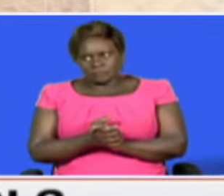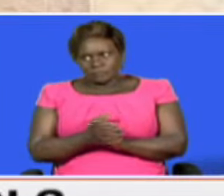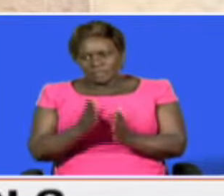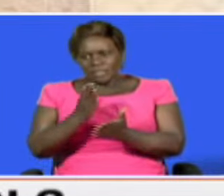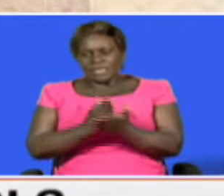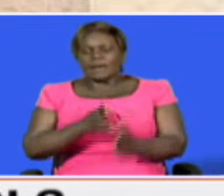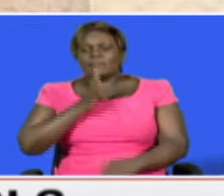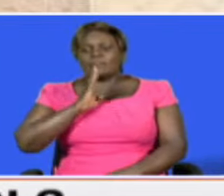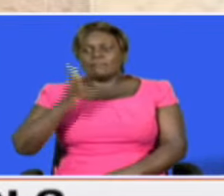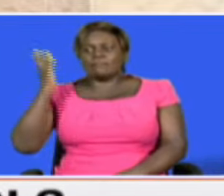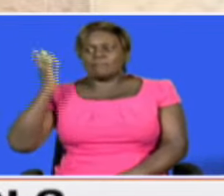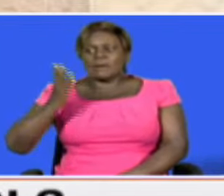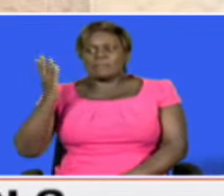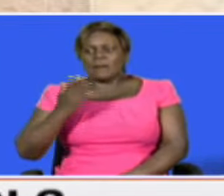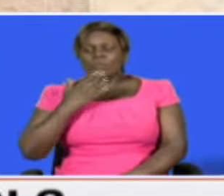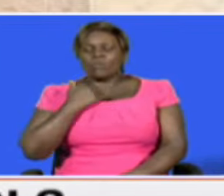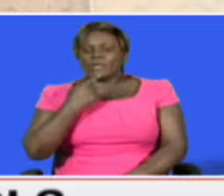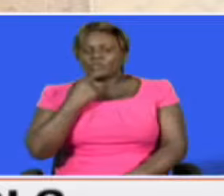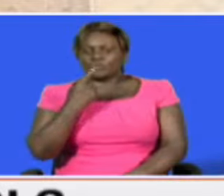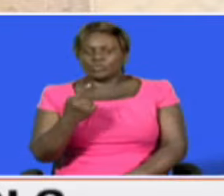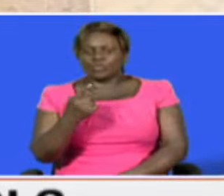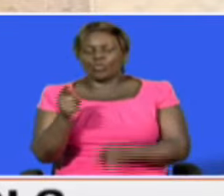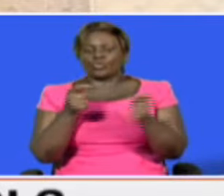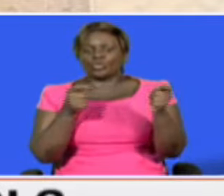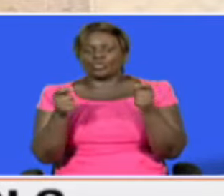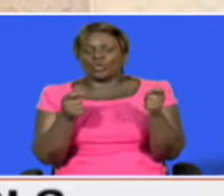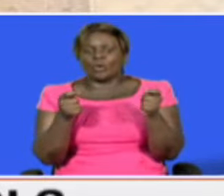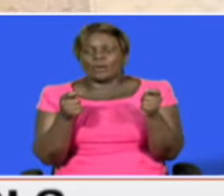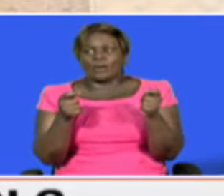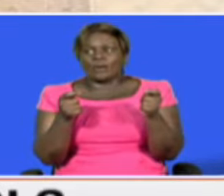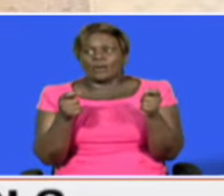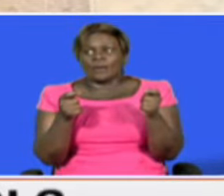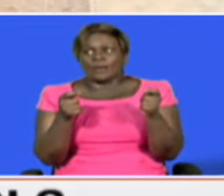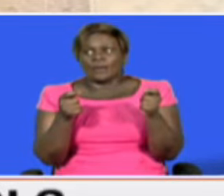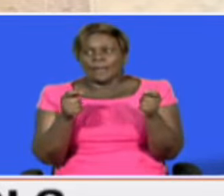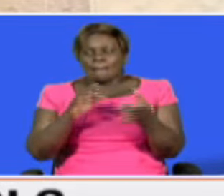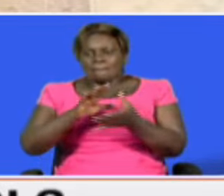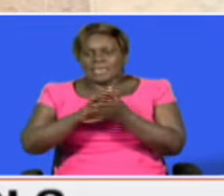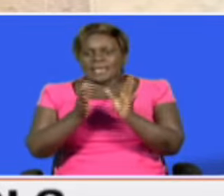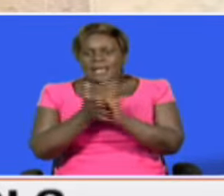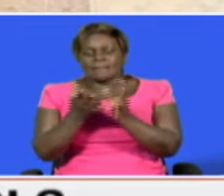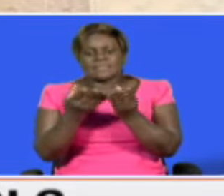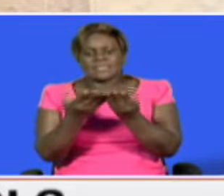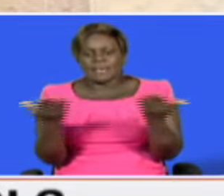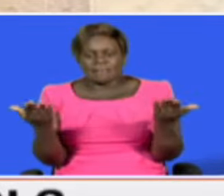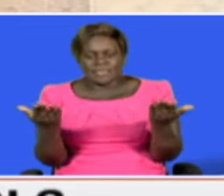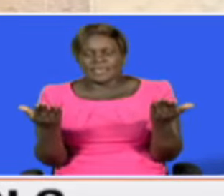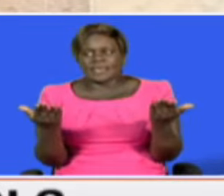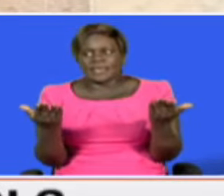some lecturers, and we just want to mainstream that, so that it becomes something